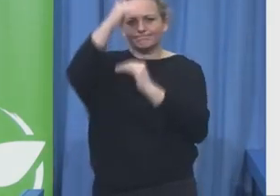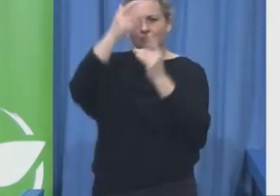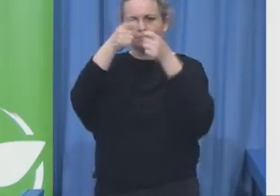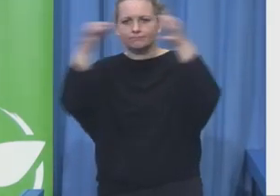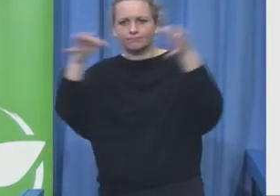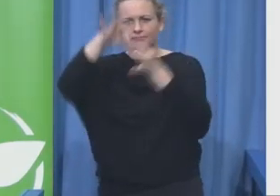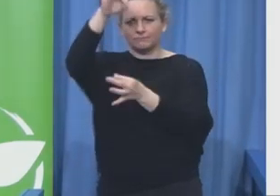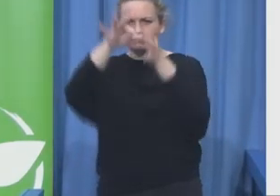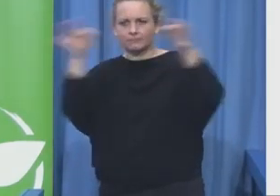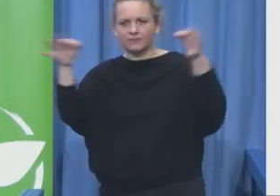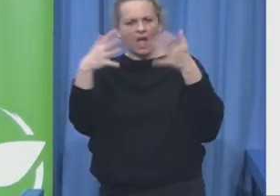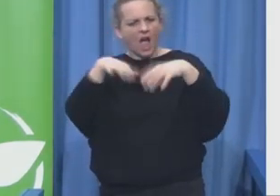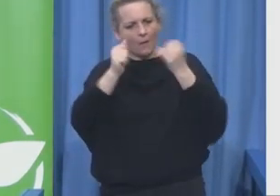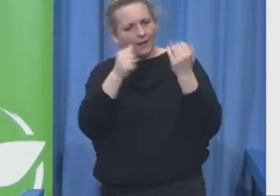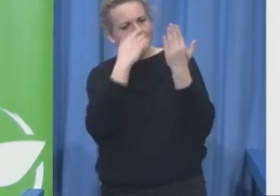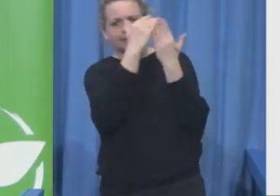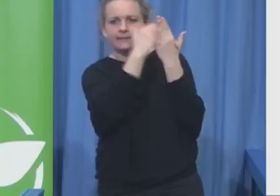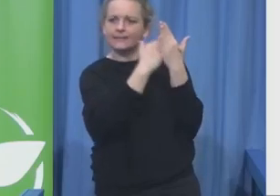about measuring, Charlotte.